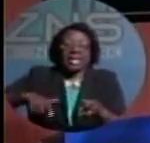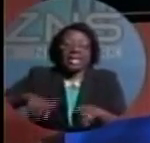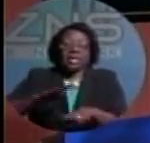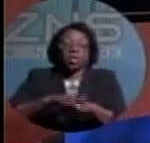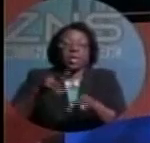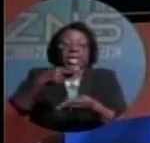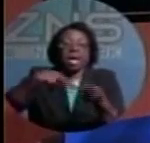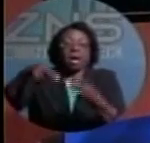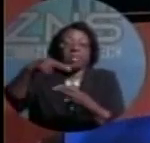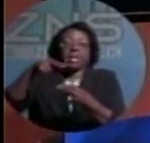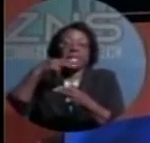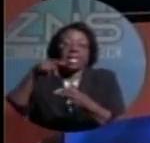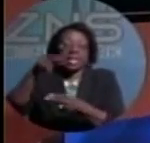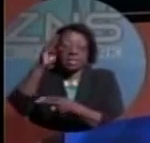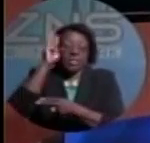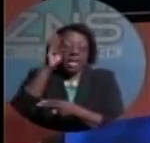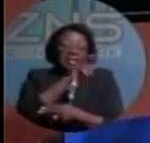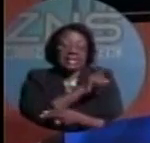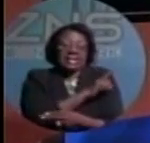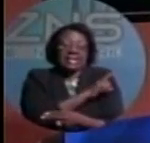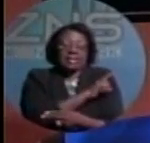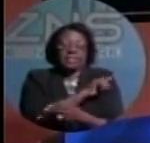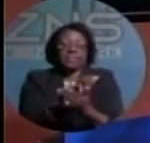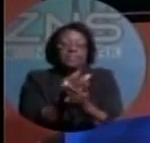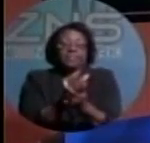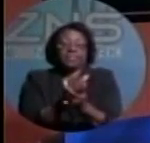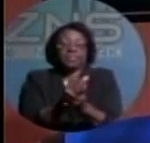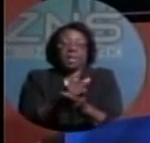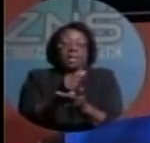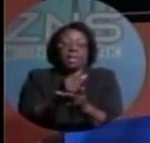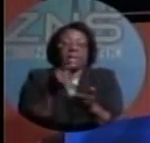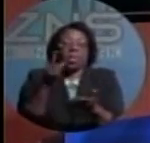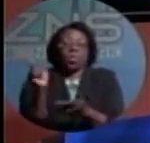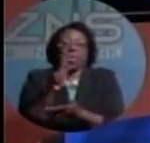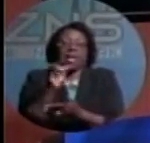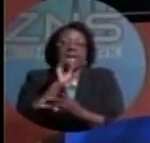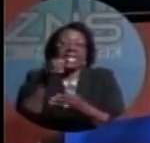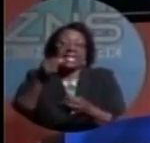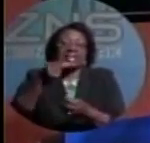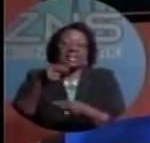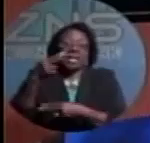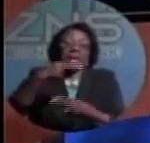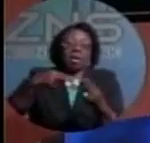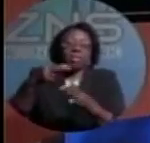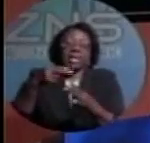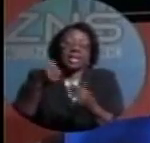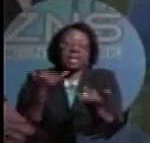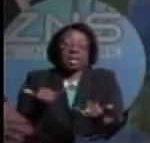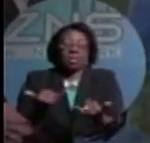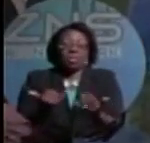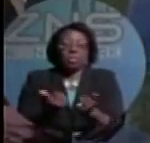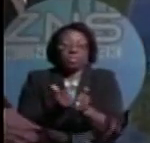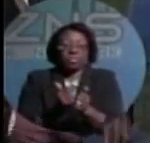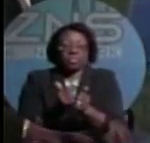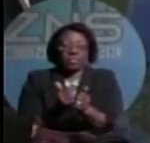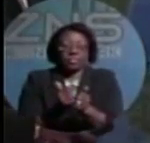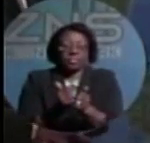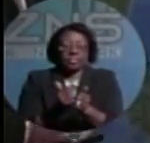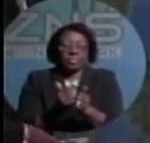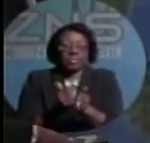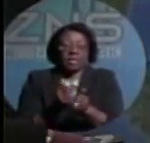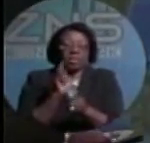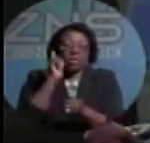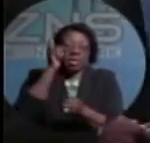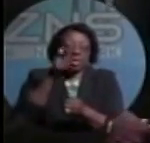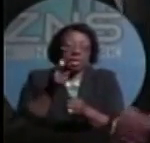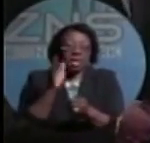the hurricane is Chief Meteorologist Basil Dean. Basil, where is Sandy now? Well, Keisha, if you look at